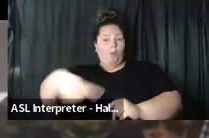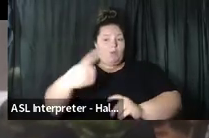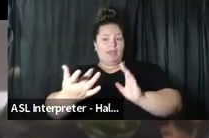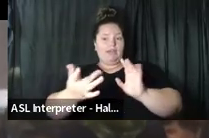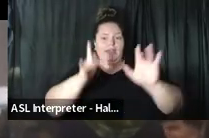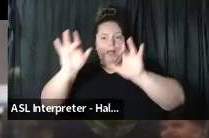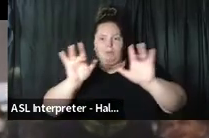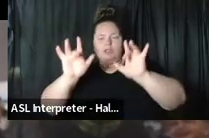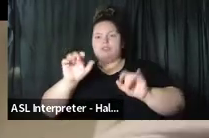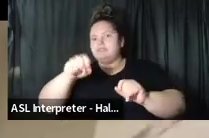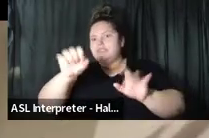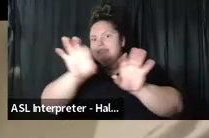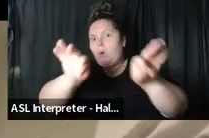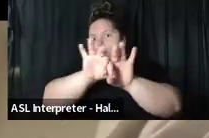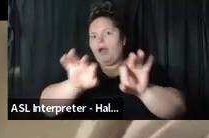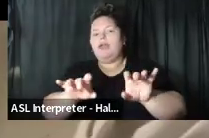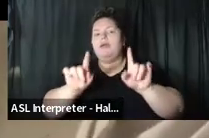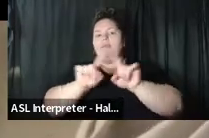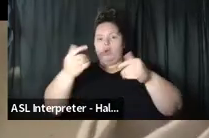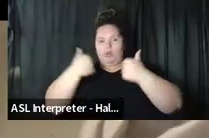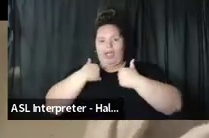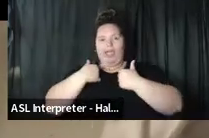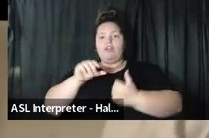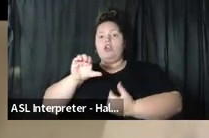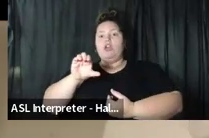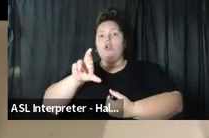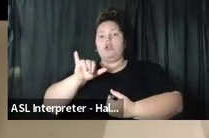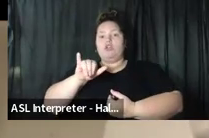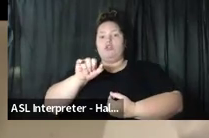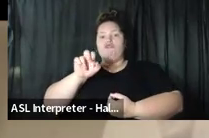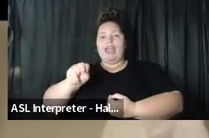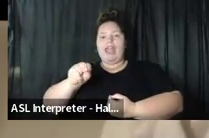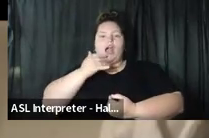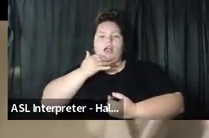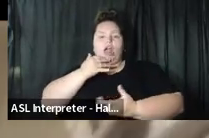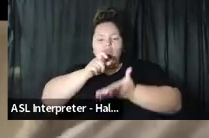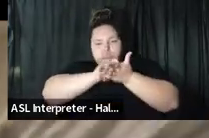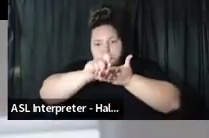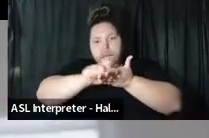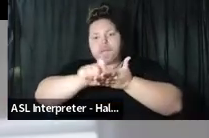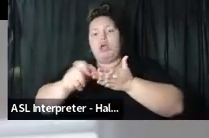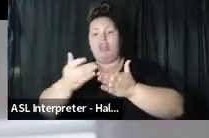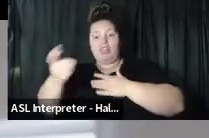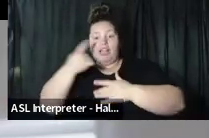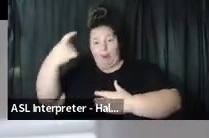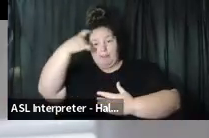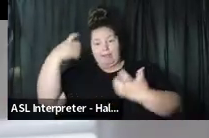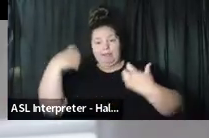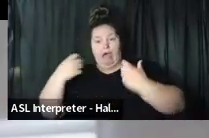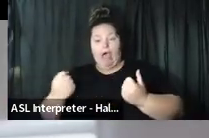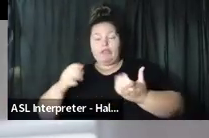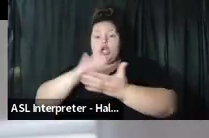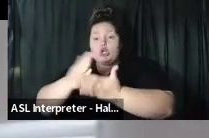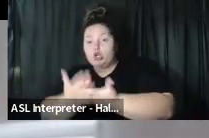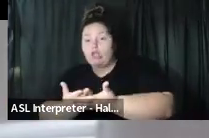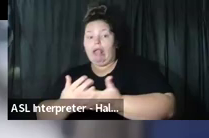have crayons and things for mental health and things for cooking and life skills and just things so that you can have